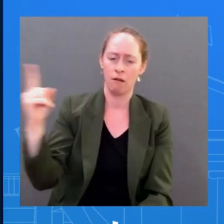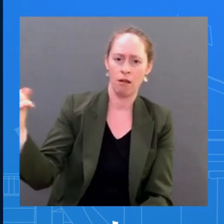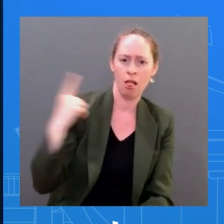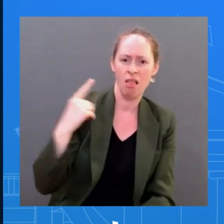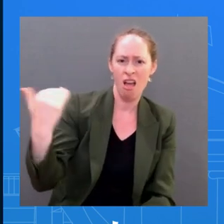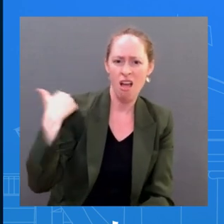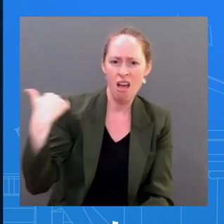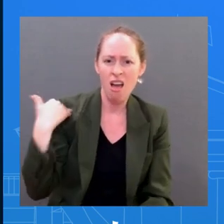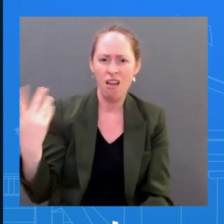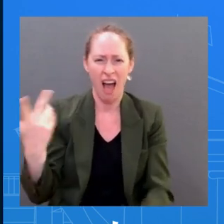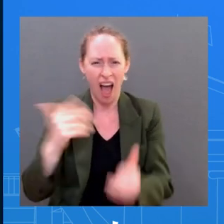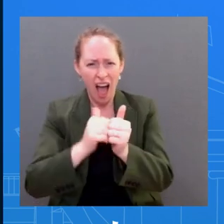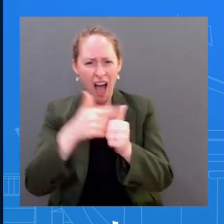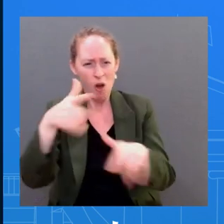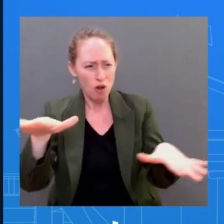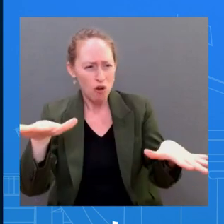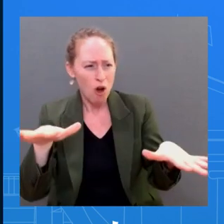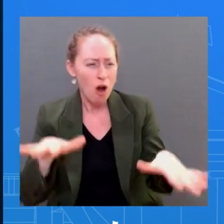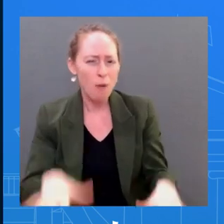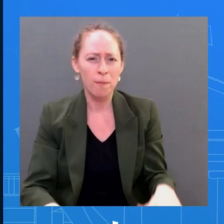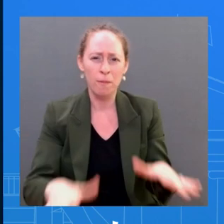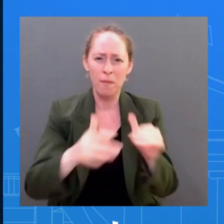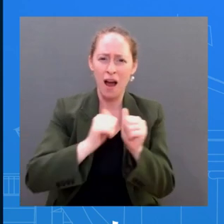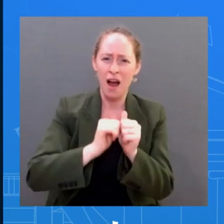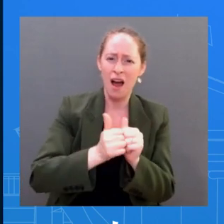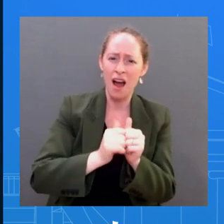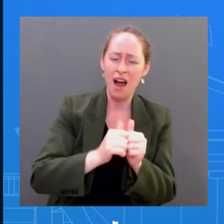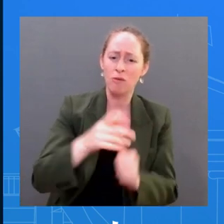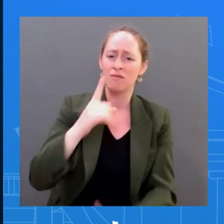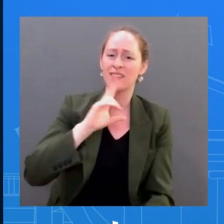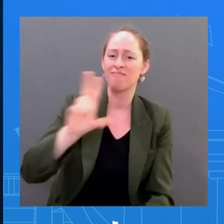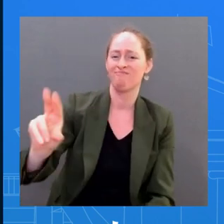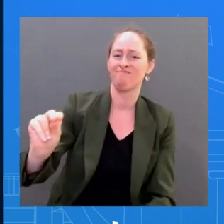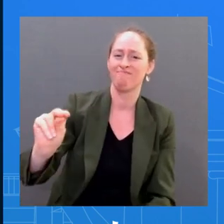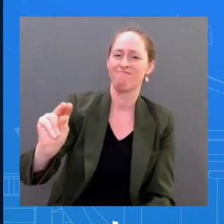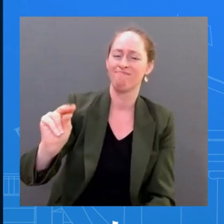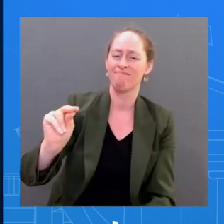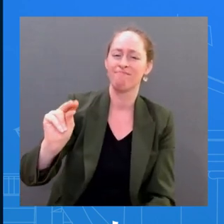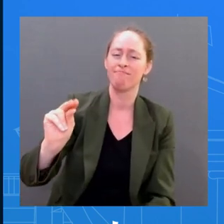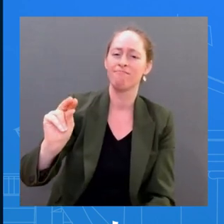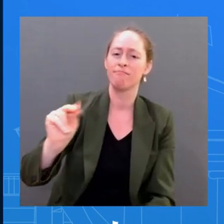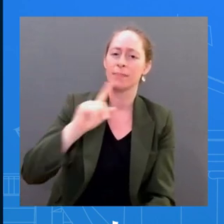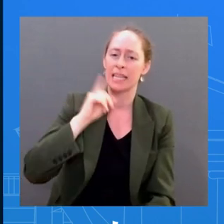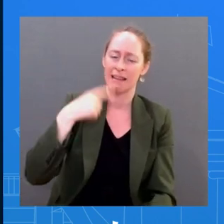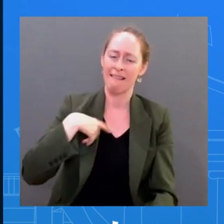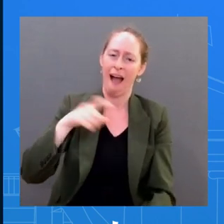No, you wouldn't. You'd be strong for your wife and kids because if they see you go crazy, that will not help them.